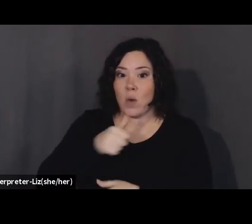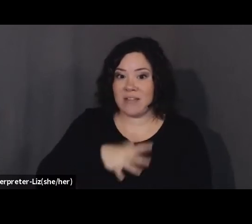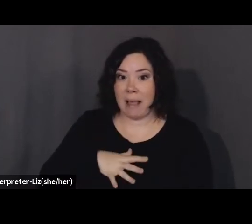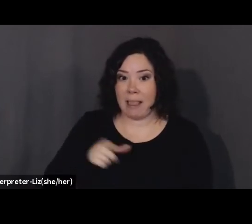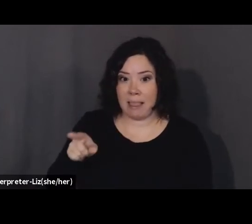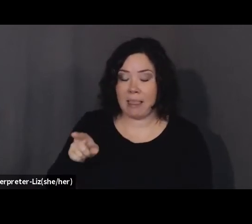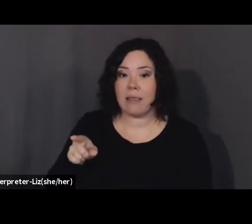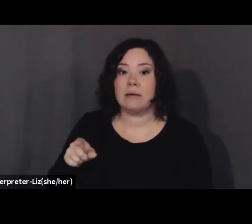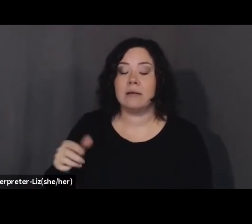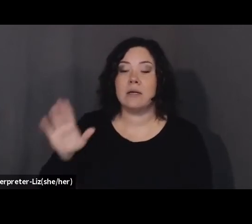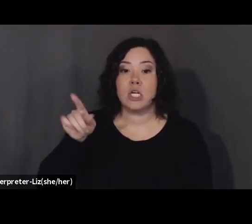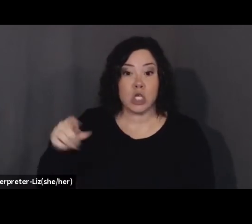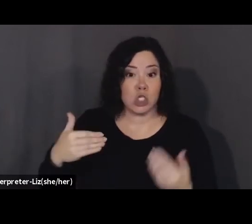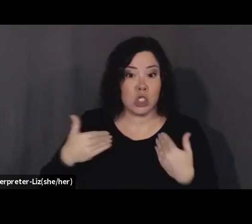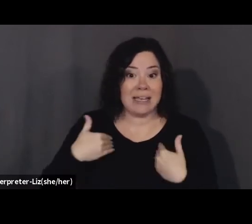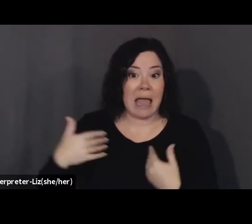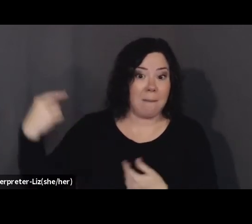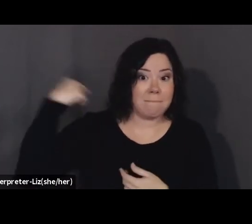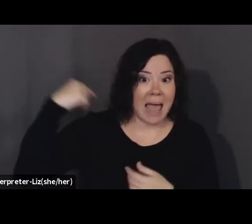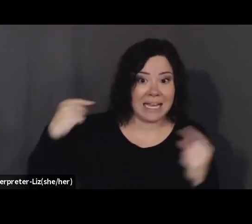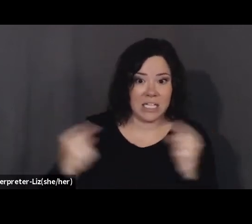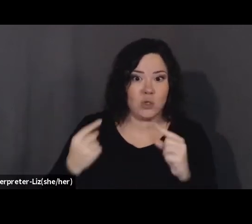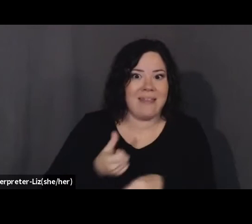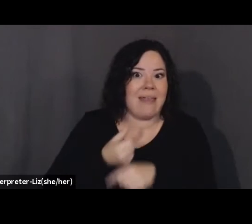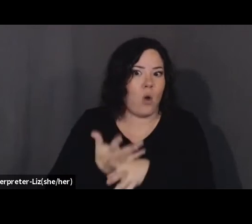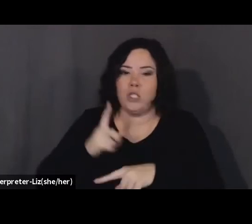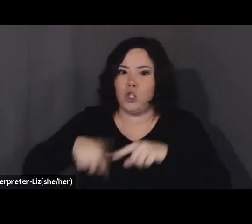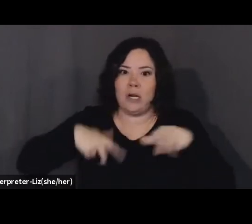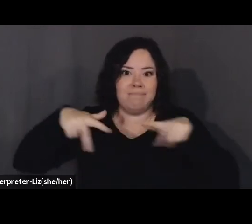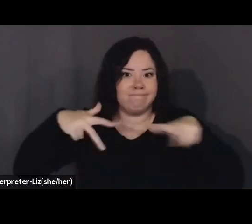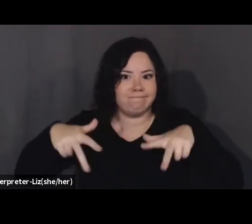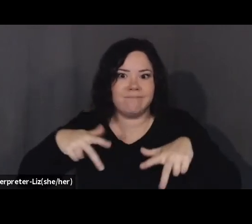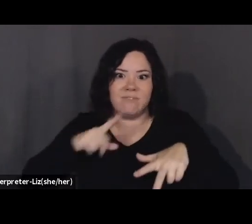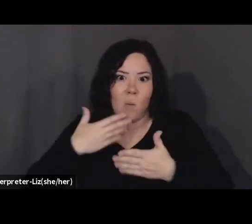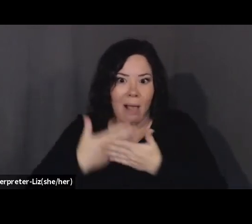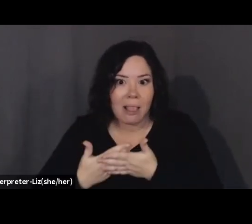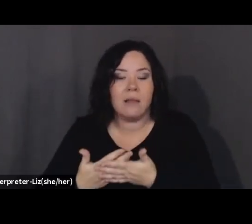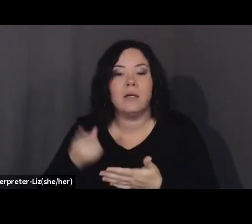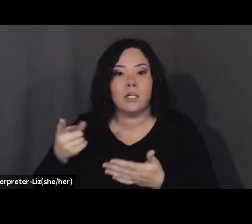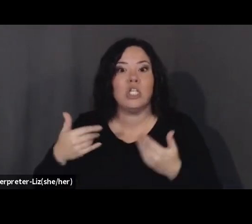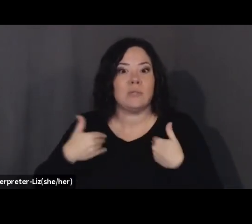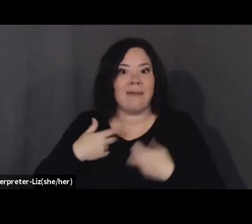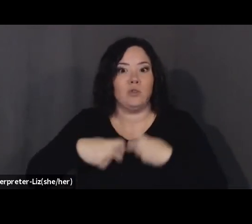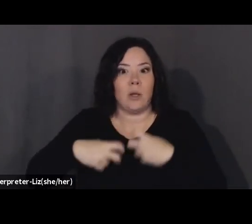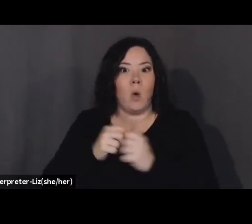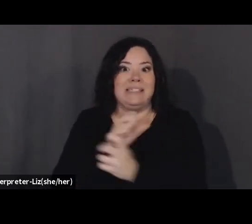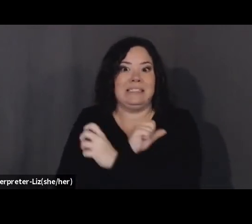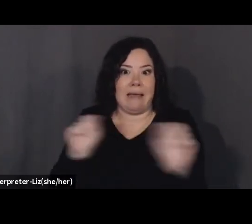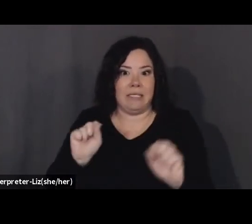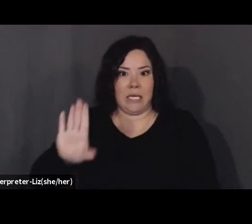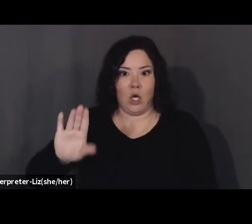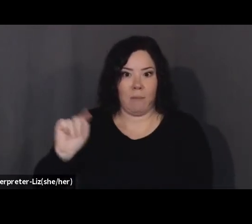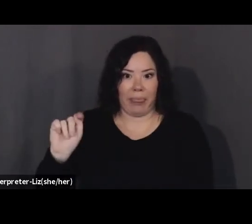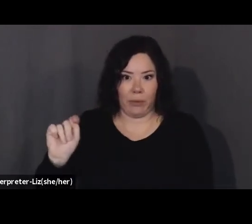had a back injury that limited her mobility and was having trouble with safety in her bathroom.